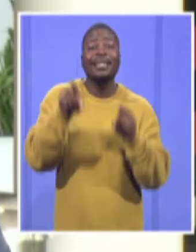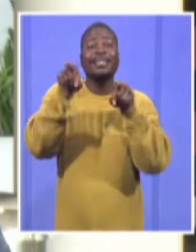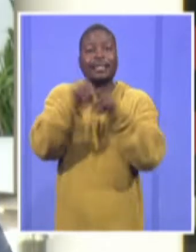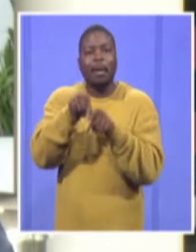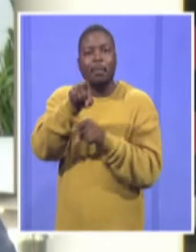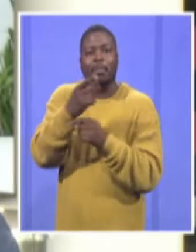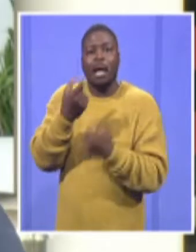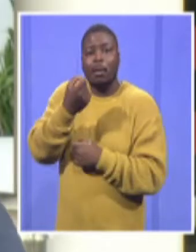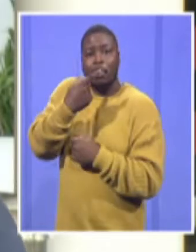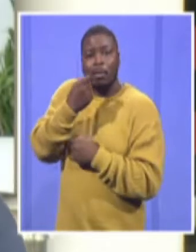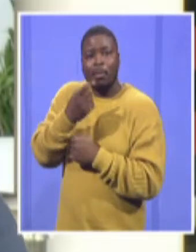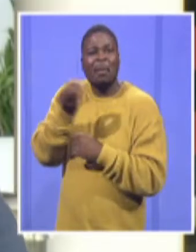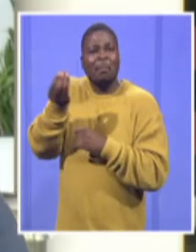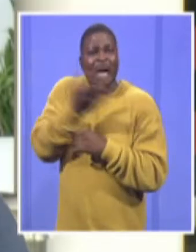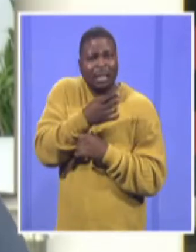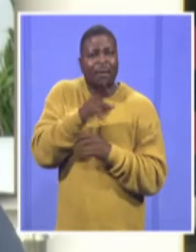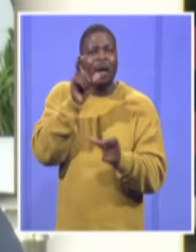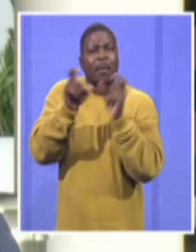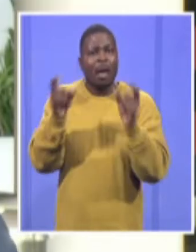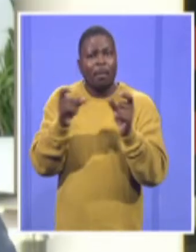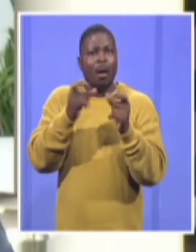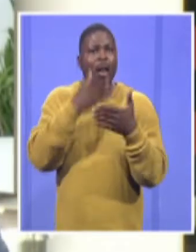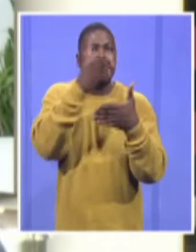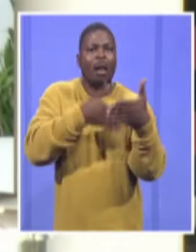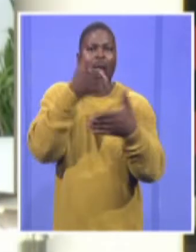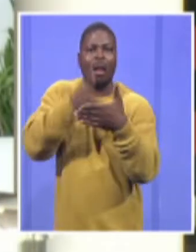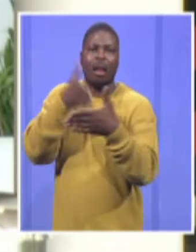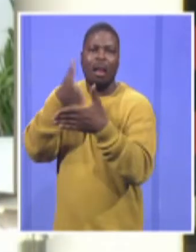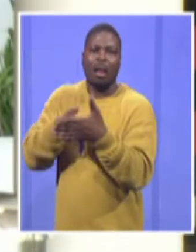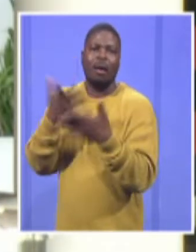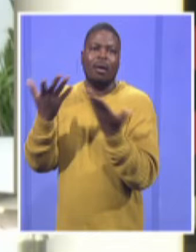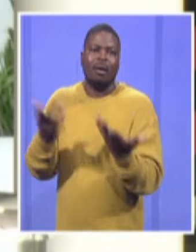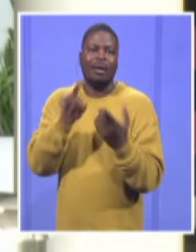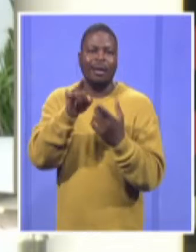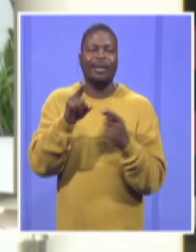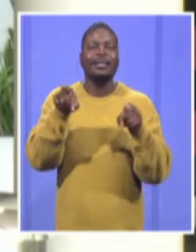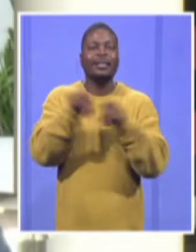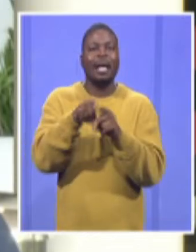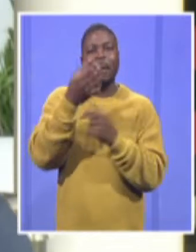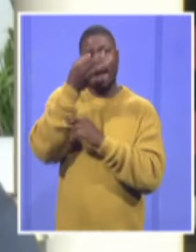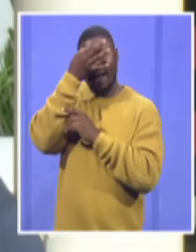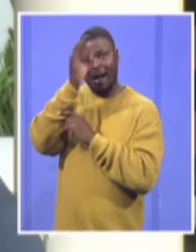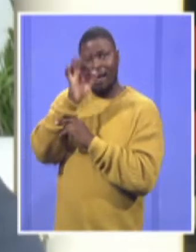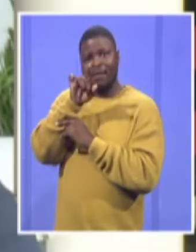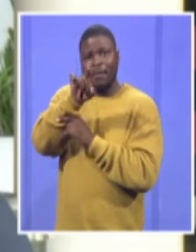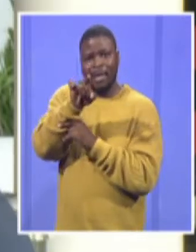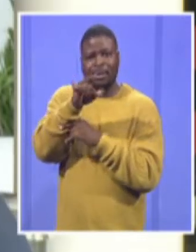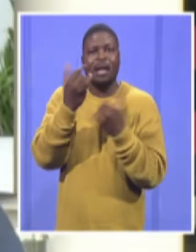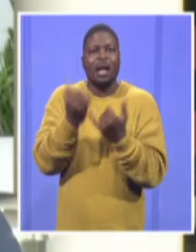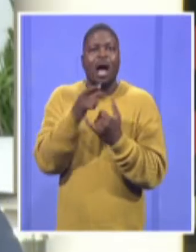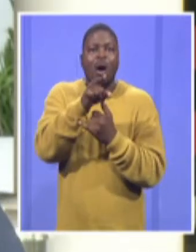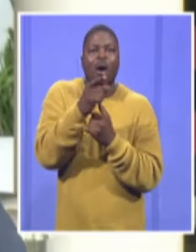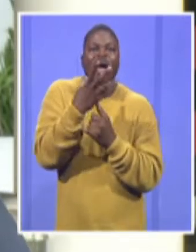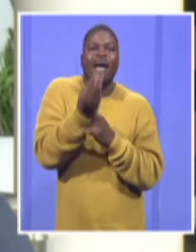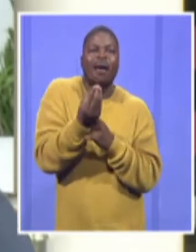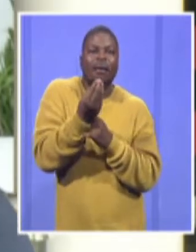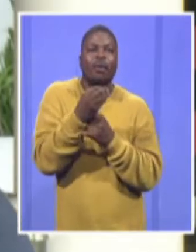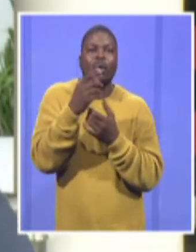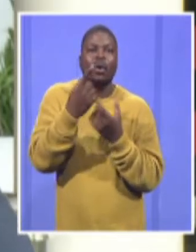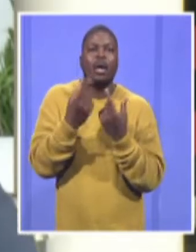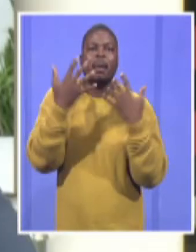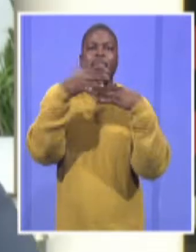people to access them. And the government, it's only piloting it in 2 districts, which it's not even